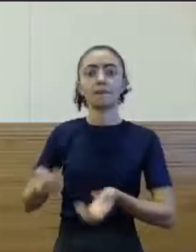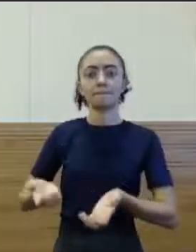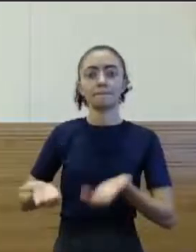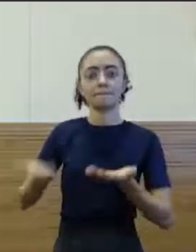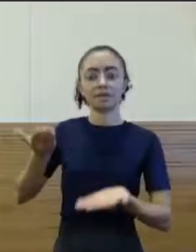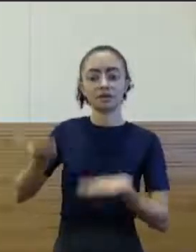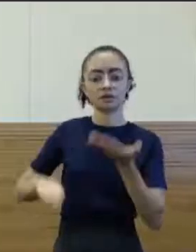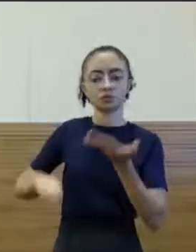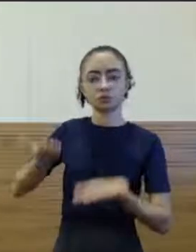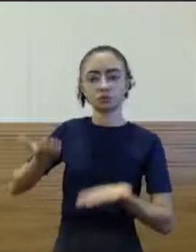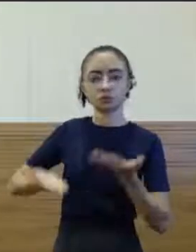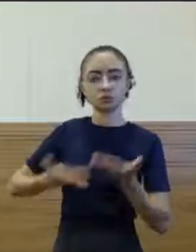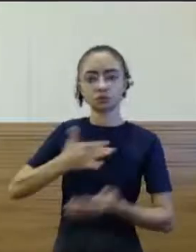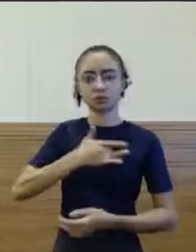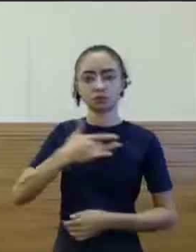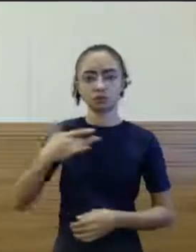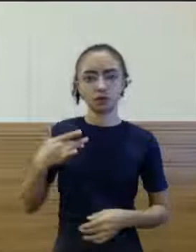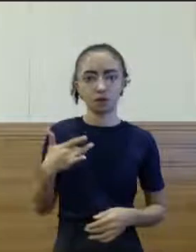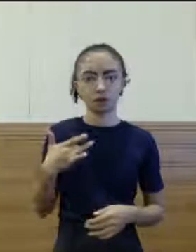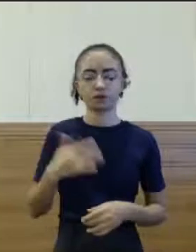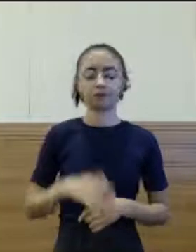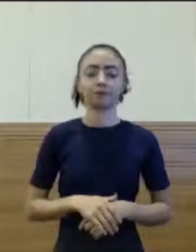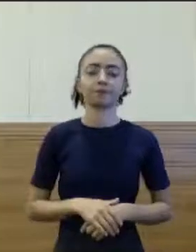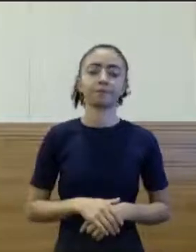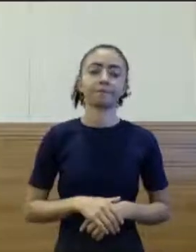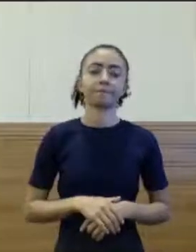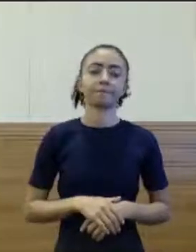is nutritional counseling.